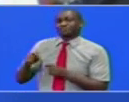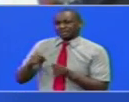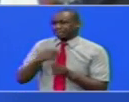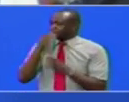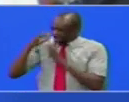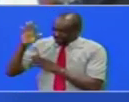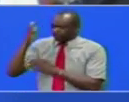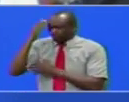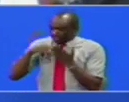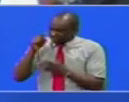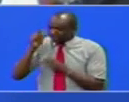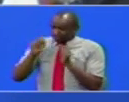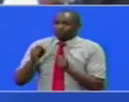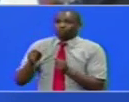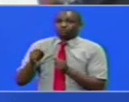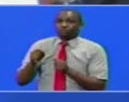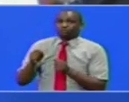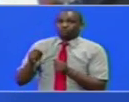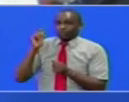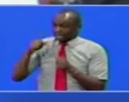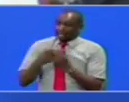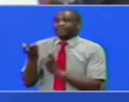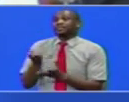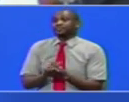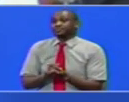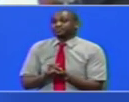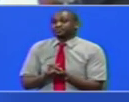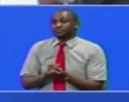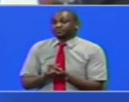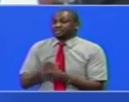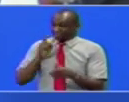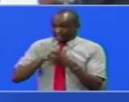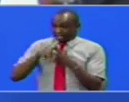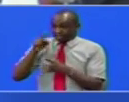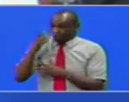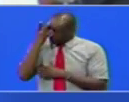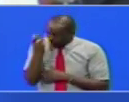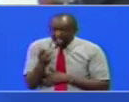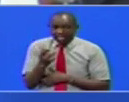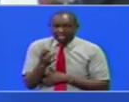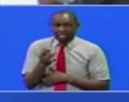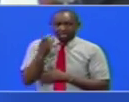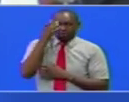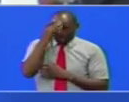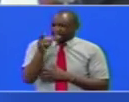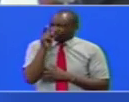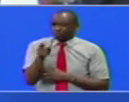knew that this was going to be in the public. And then why are you